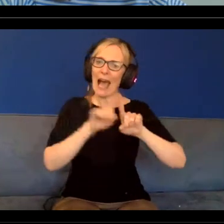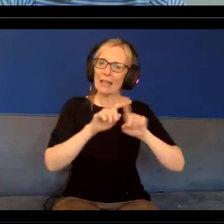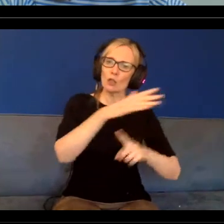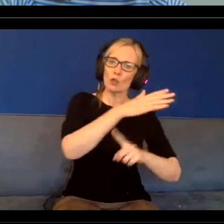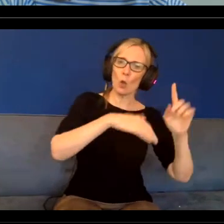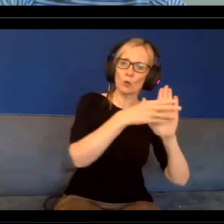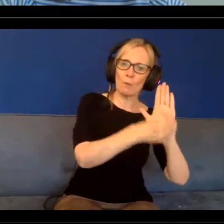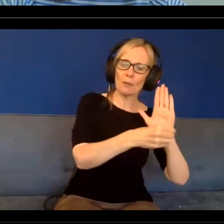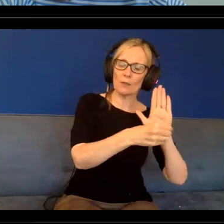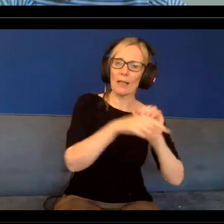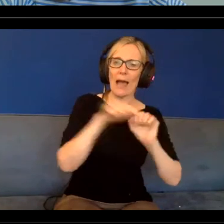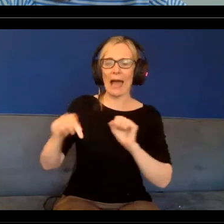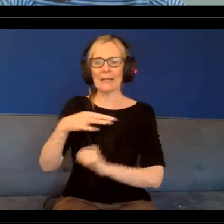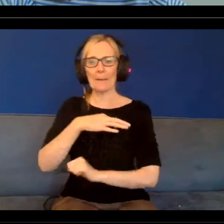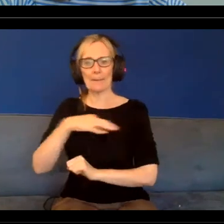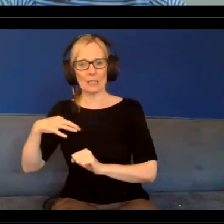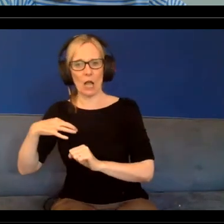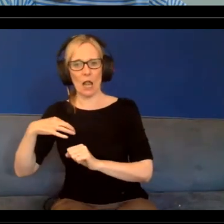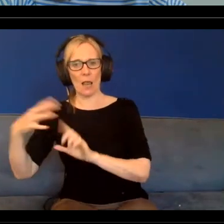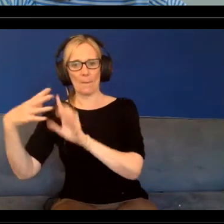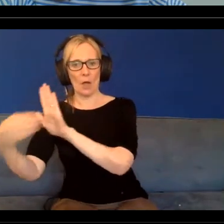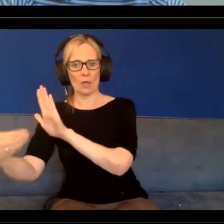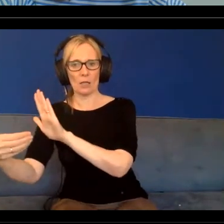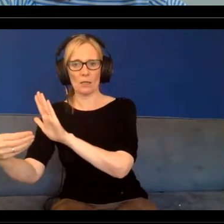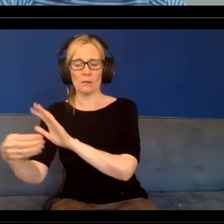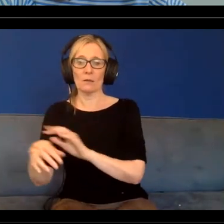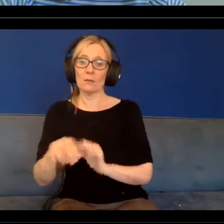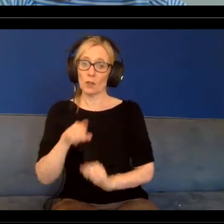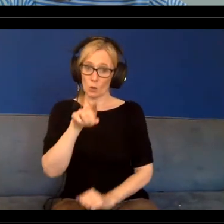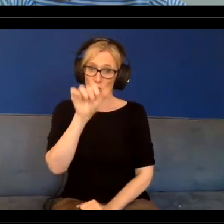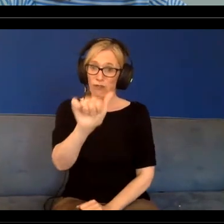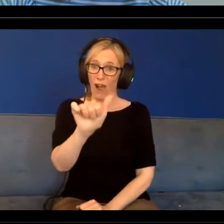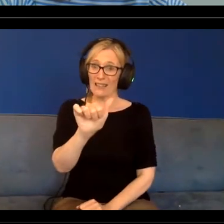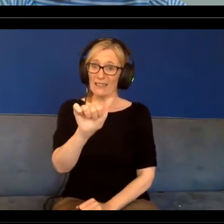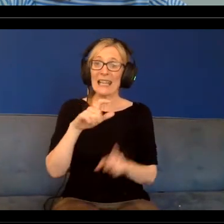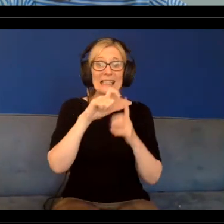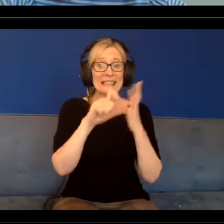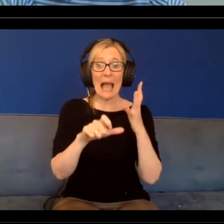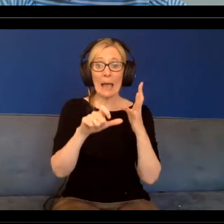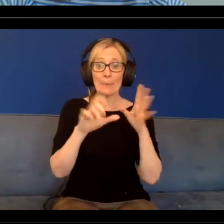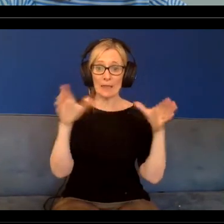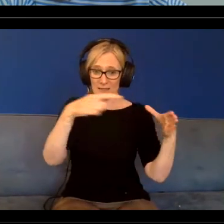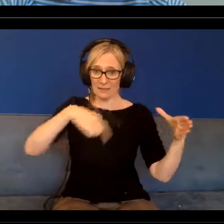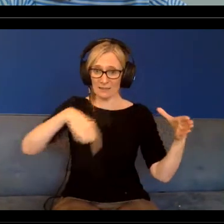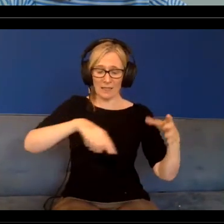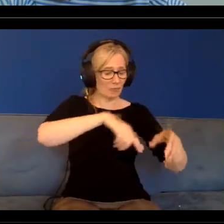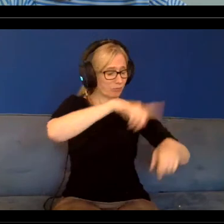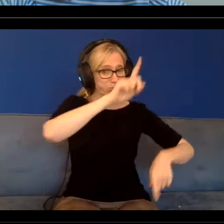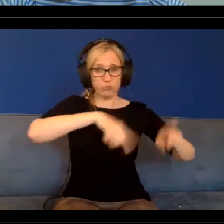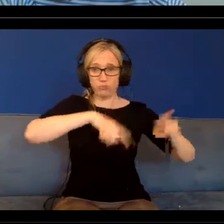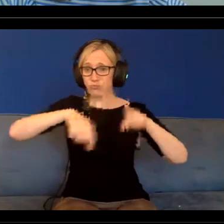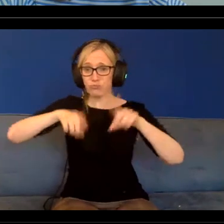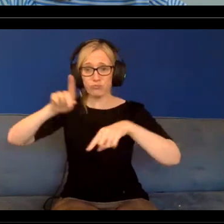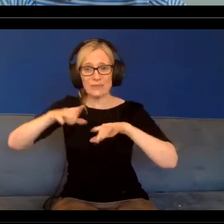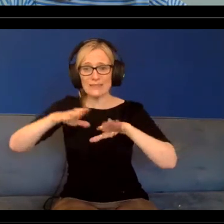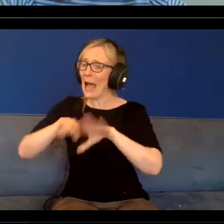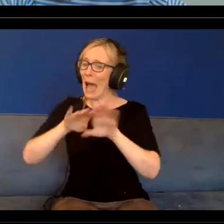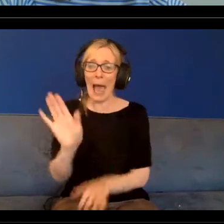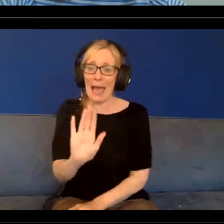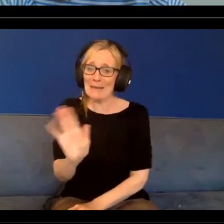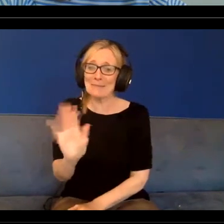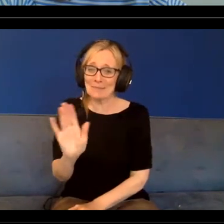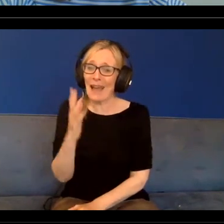You're right, disabled people are not a homogenous group by any means, and there are huge amounts of diversity within kind of